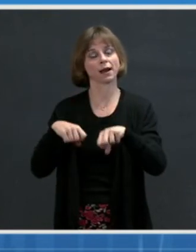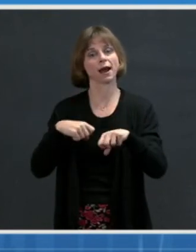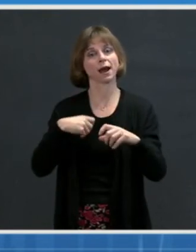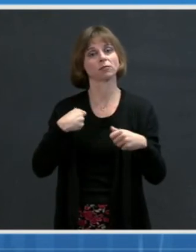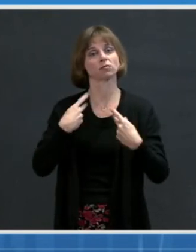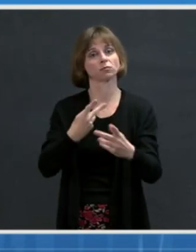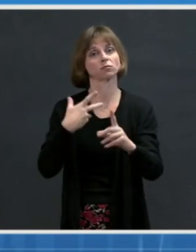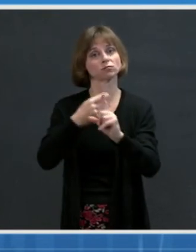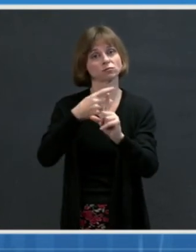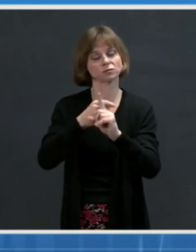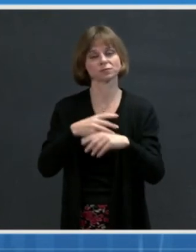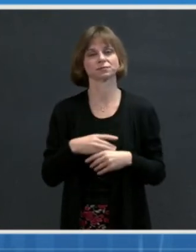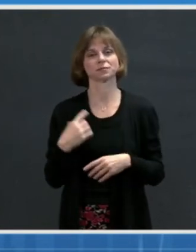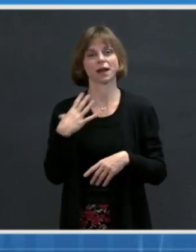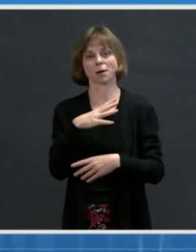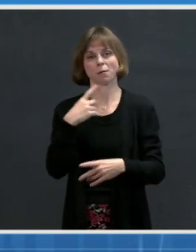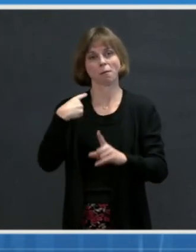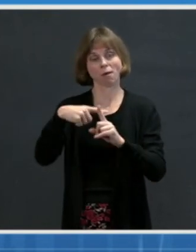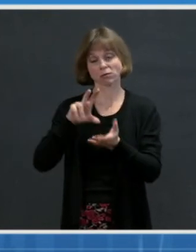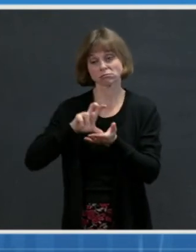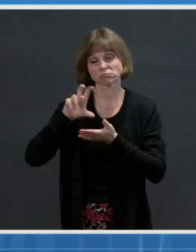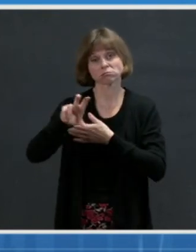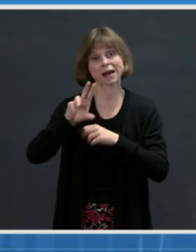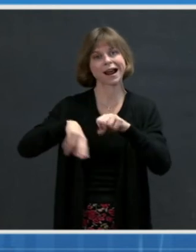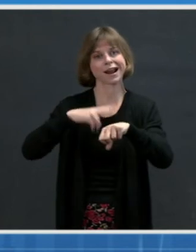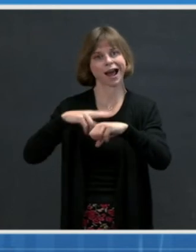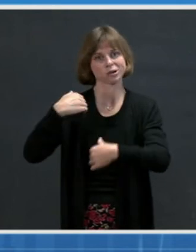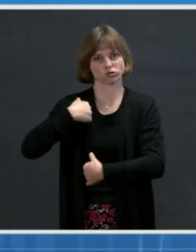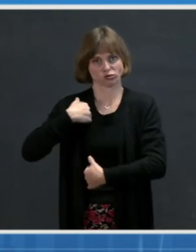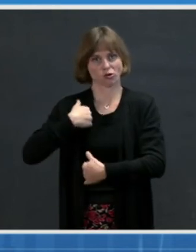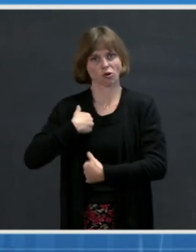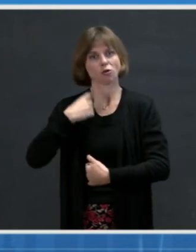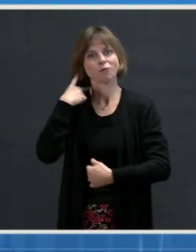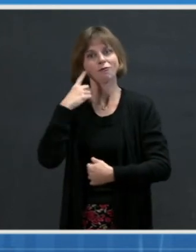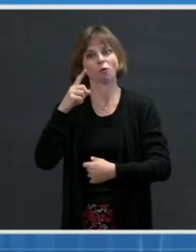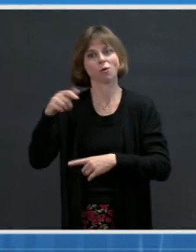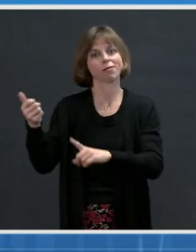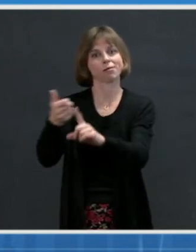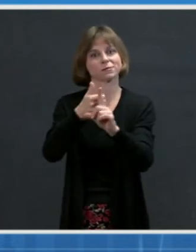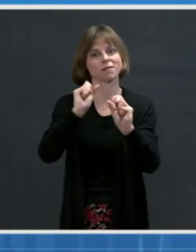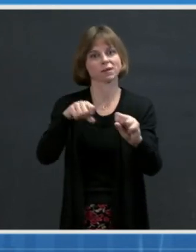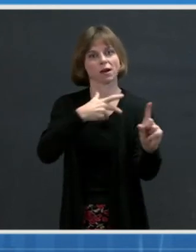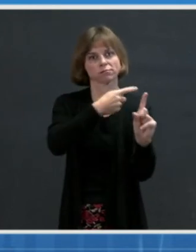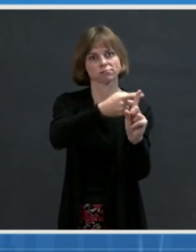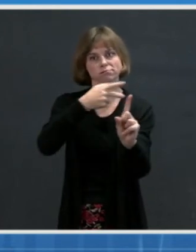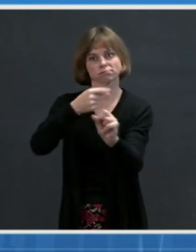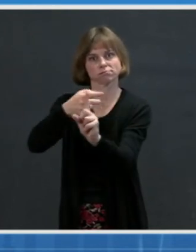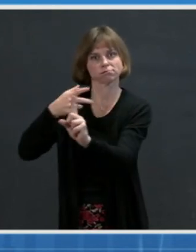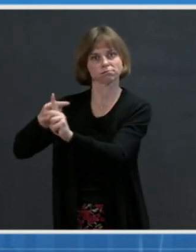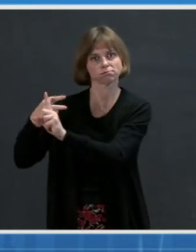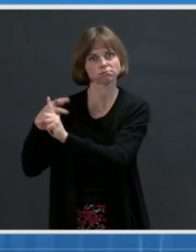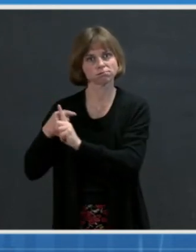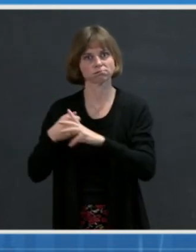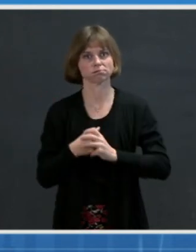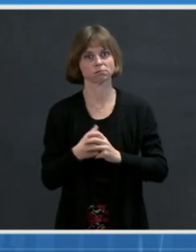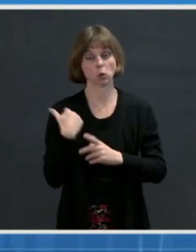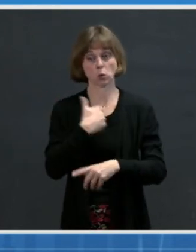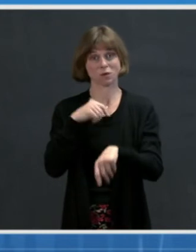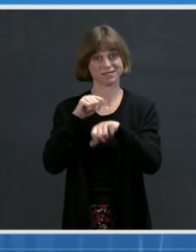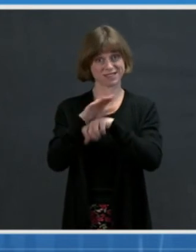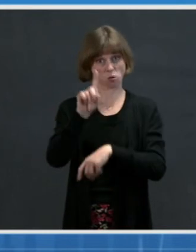1,200 National Guard members to serve as vaccinators. We've also deployed 1,000 federal